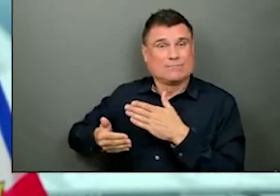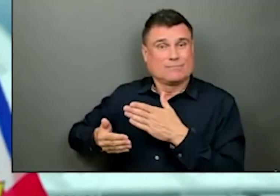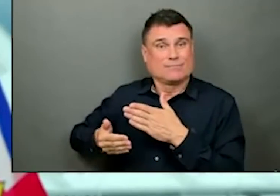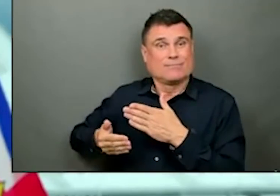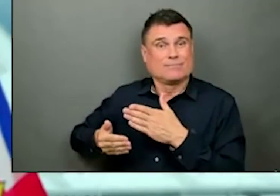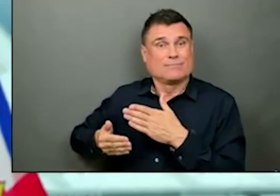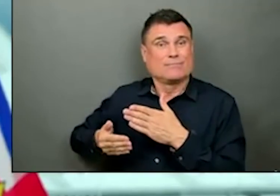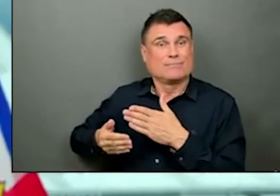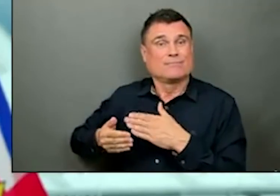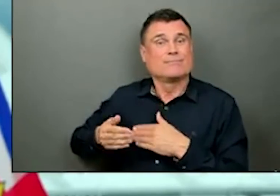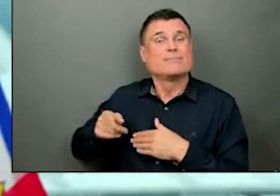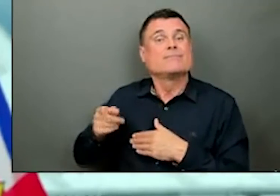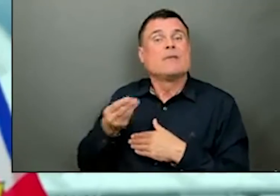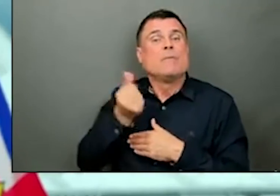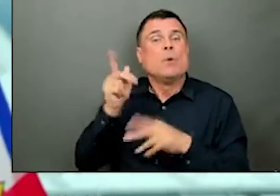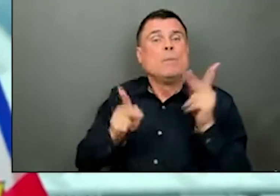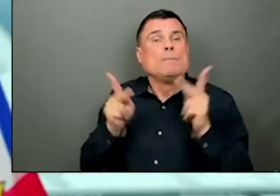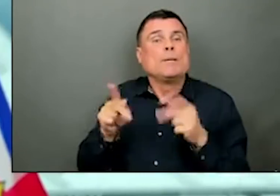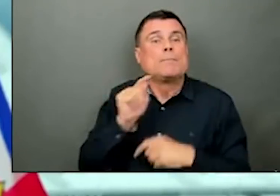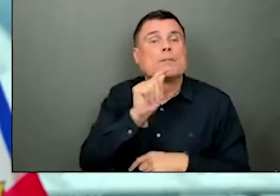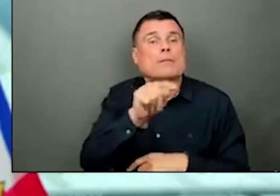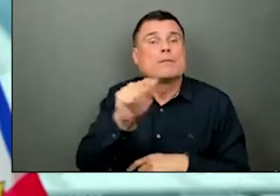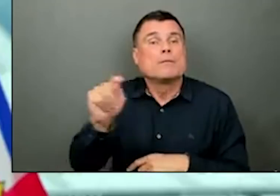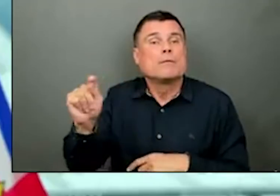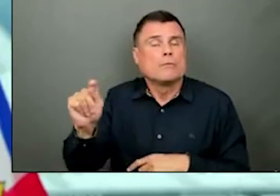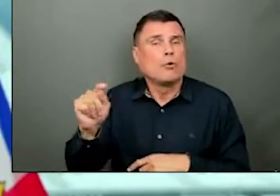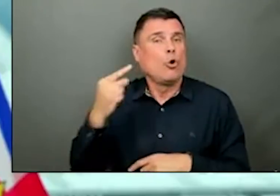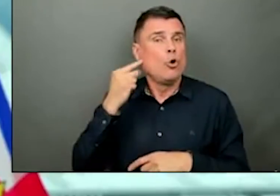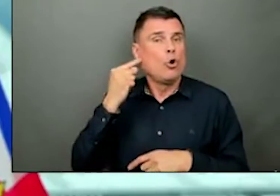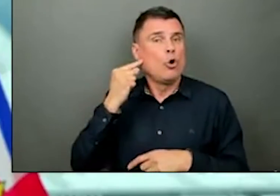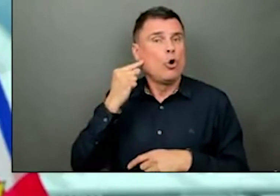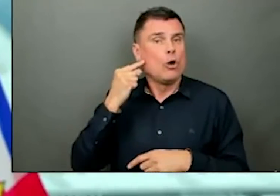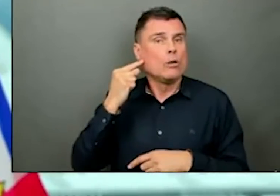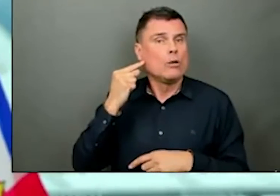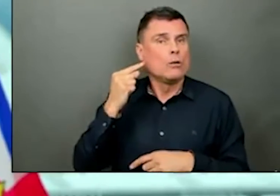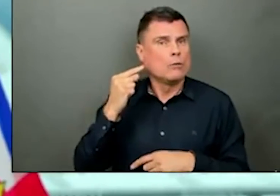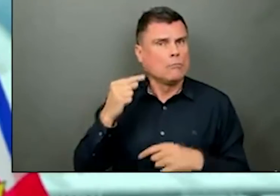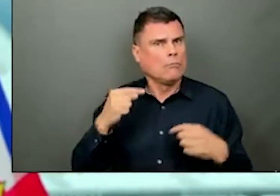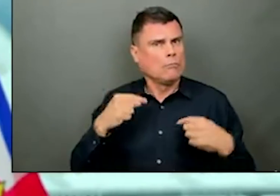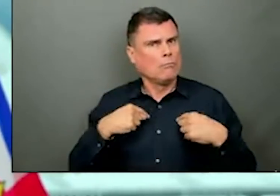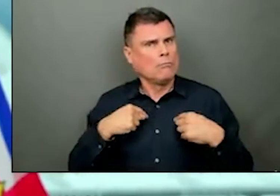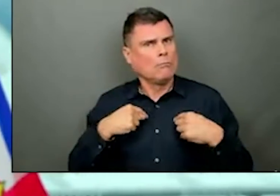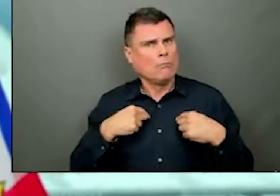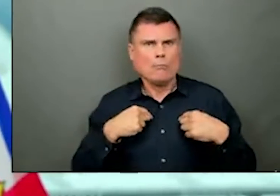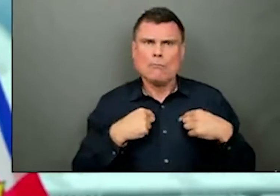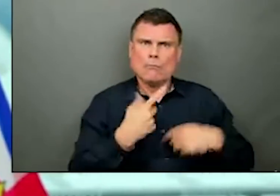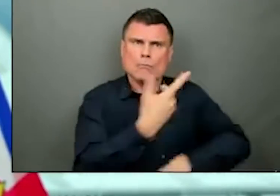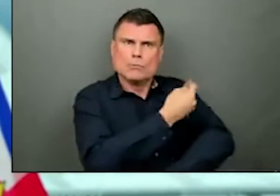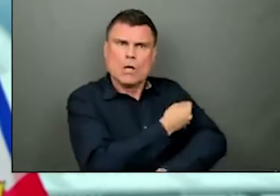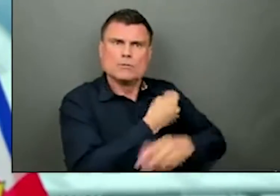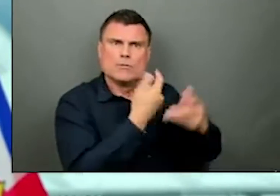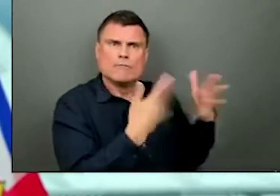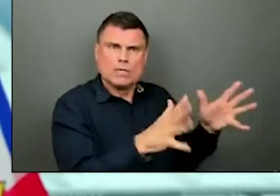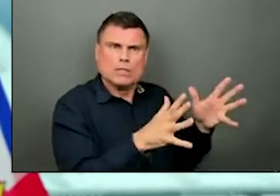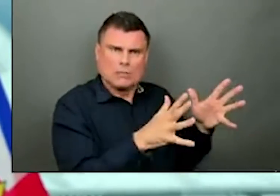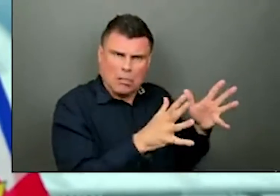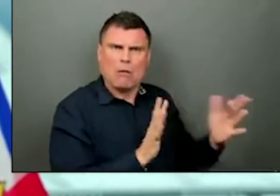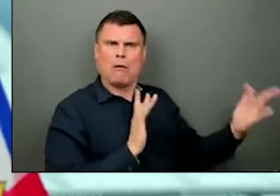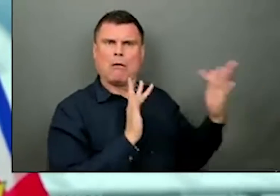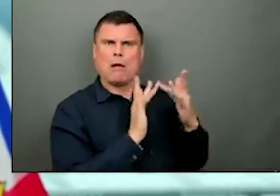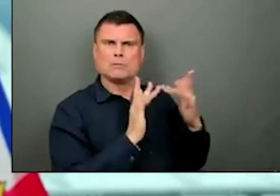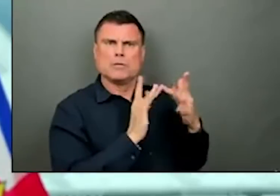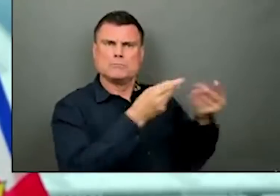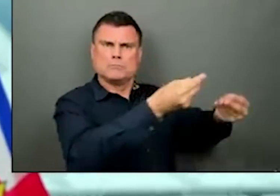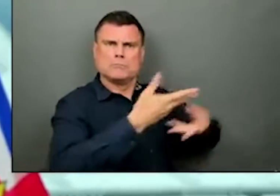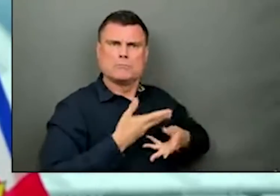dose. We will take care of those glitches. There's bound to be more that will arise as well as we're getting more and more vaccines and